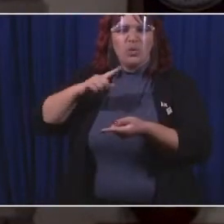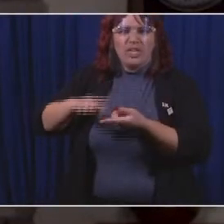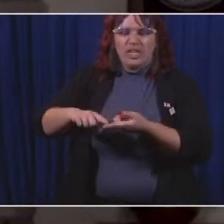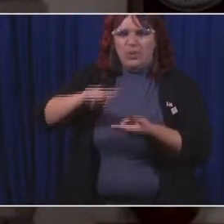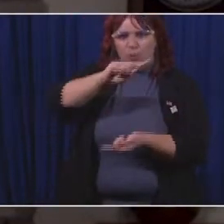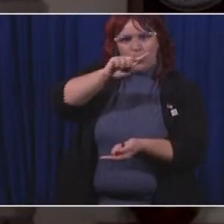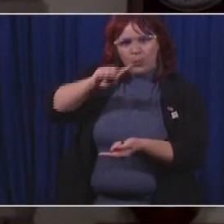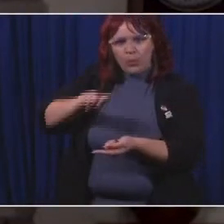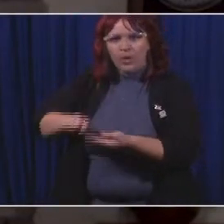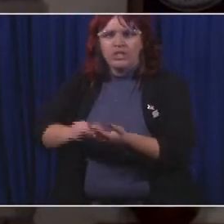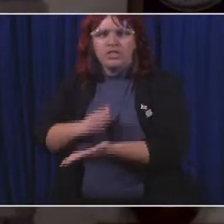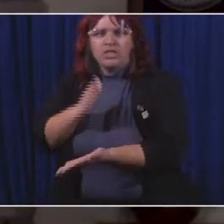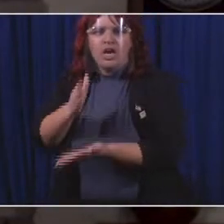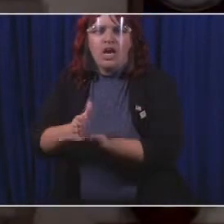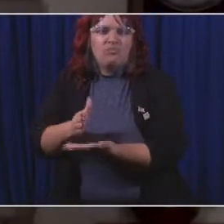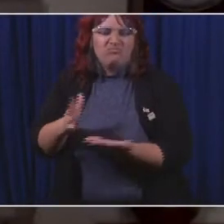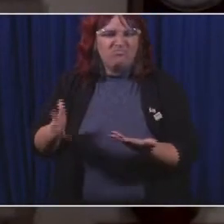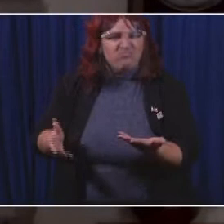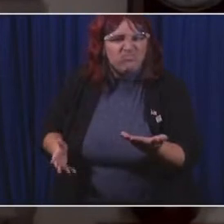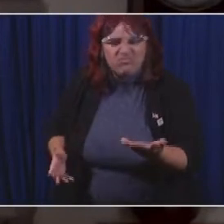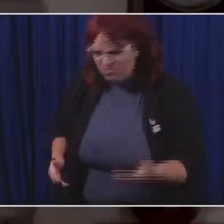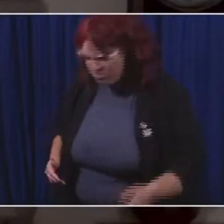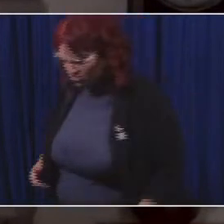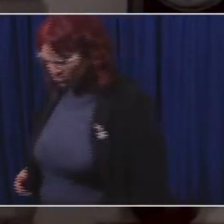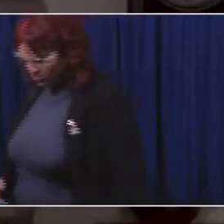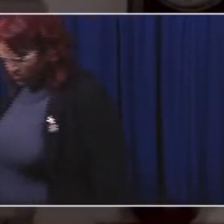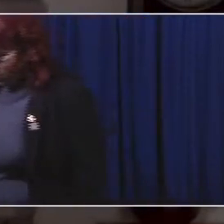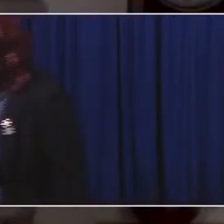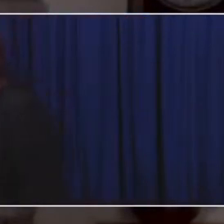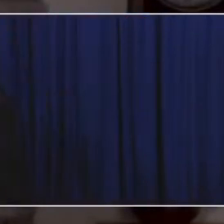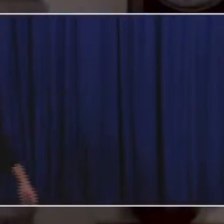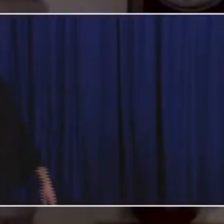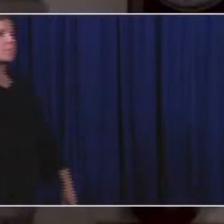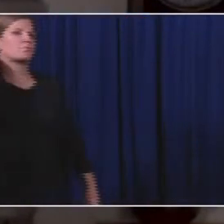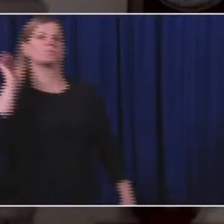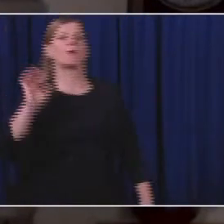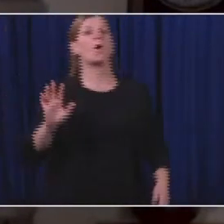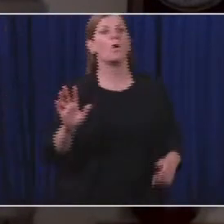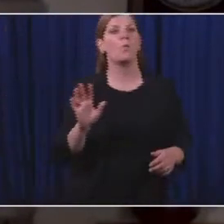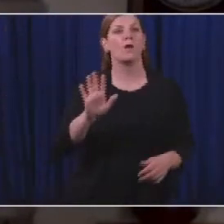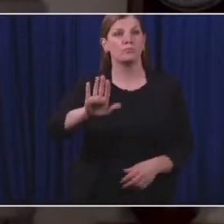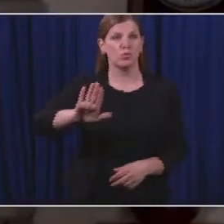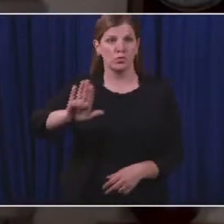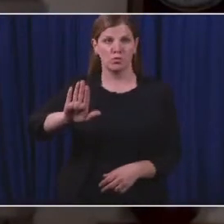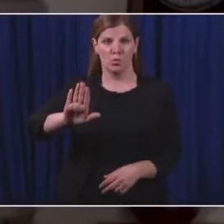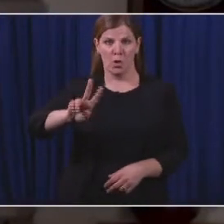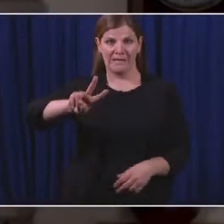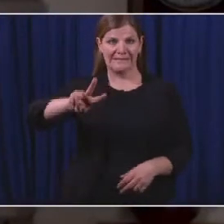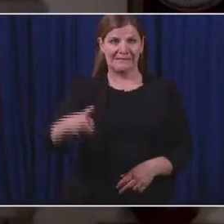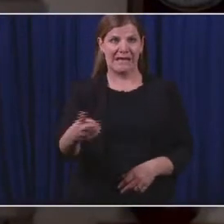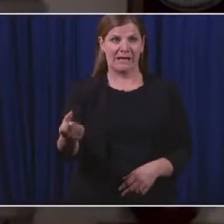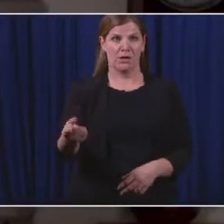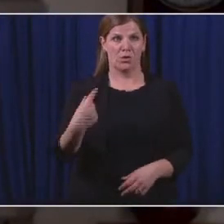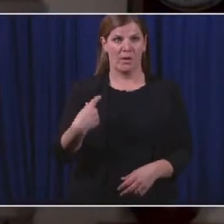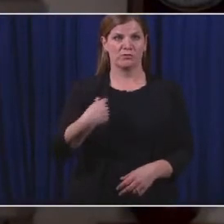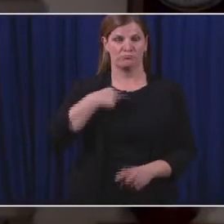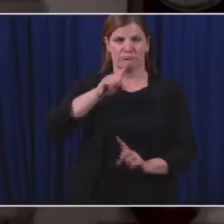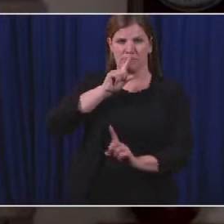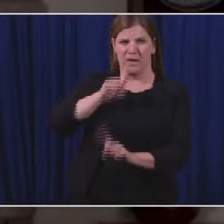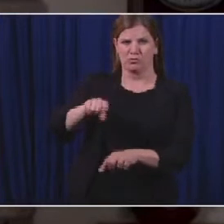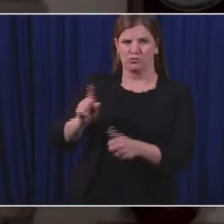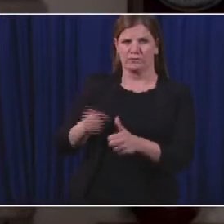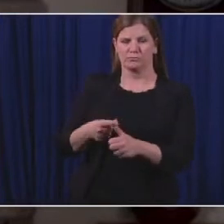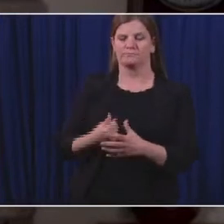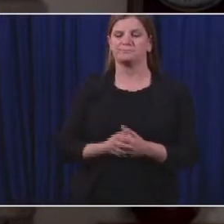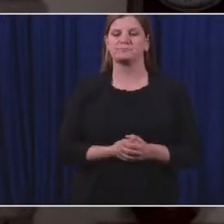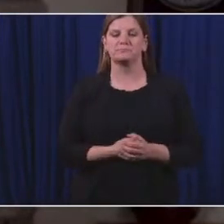that success? Well, we're going to follow, I'll take that question first, and then Dr. Vanderhoff can take the other question.